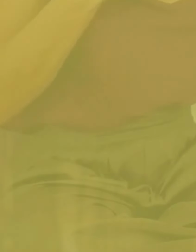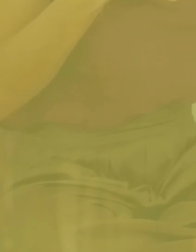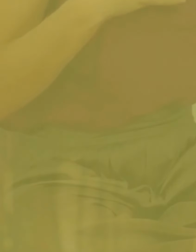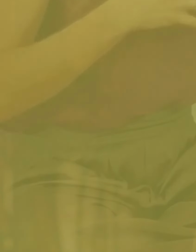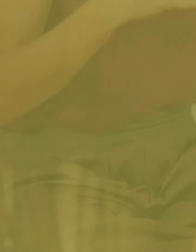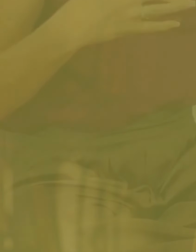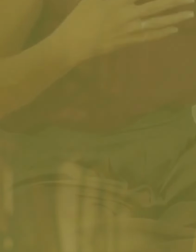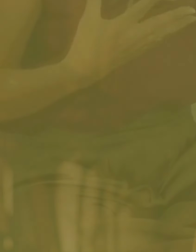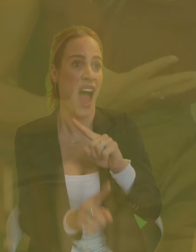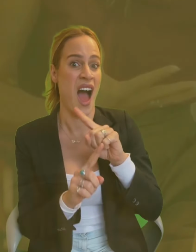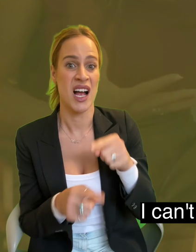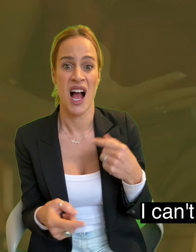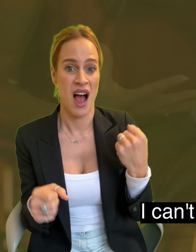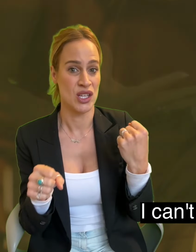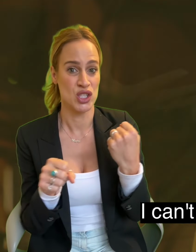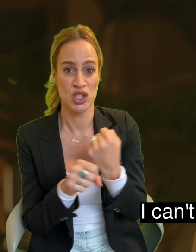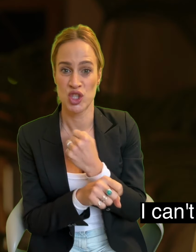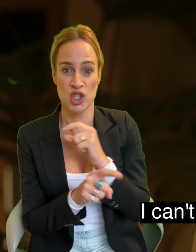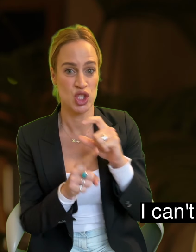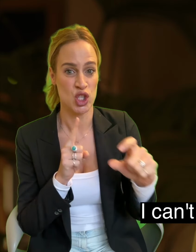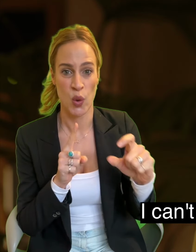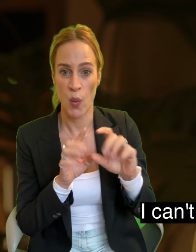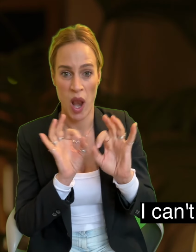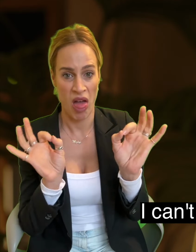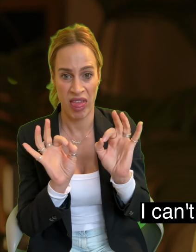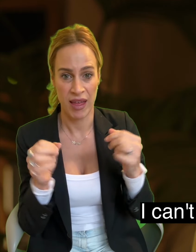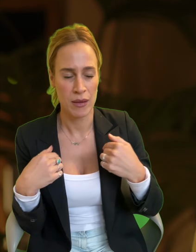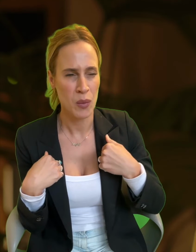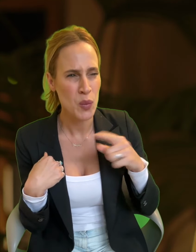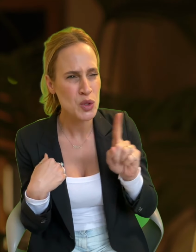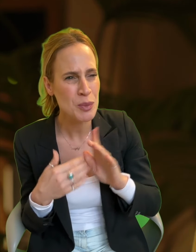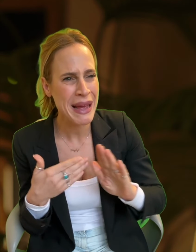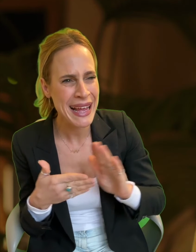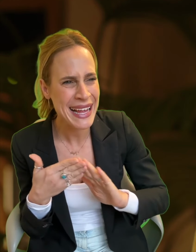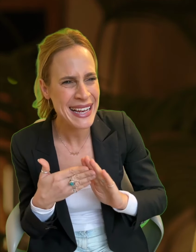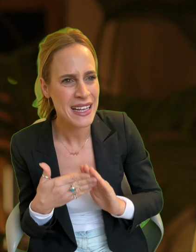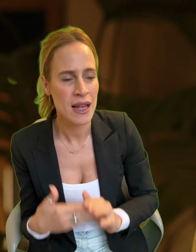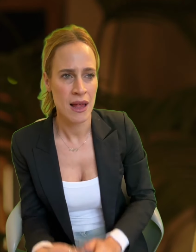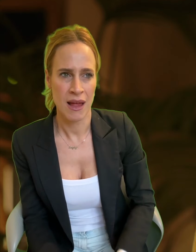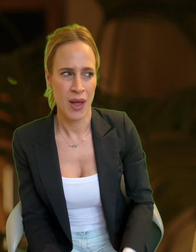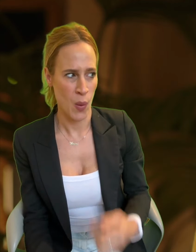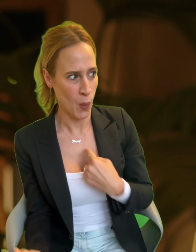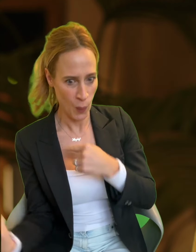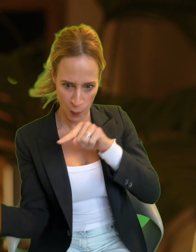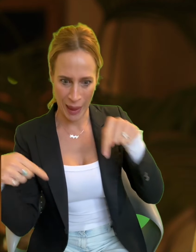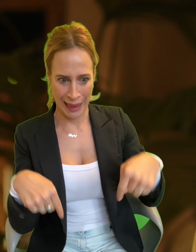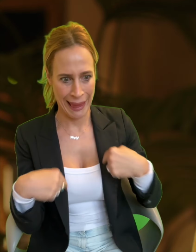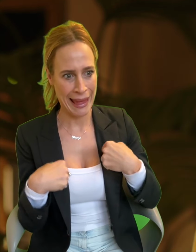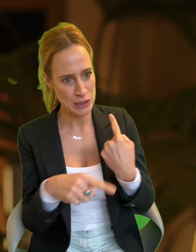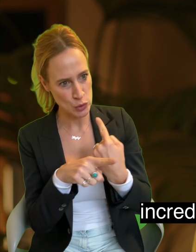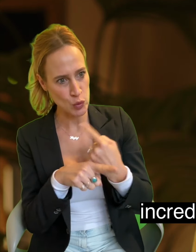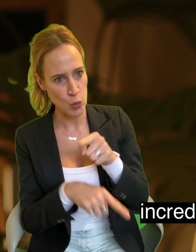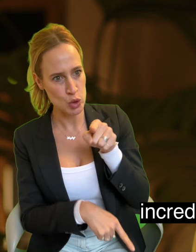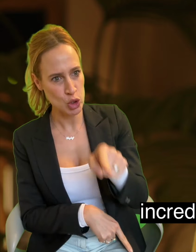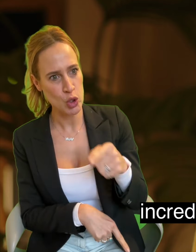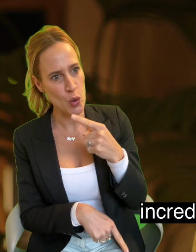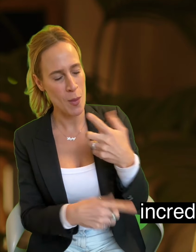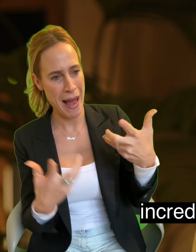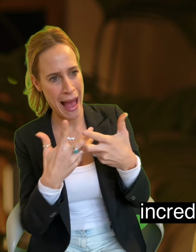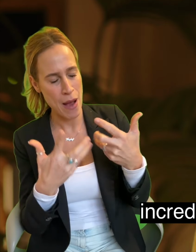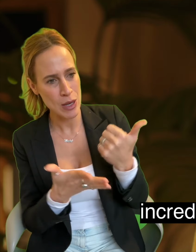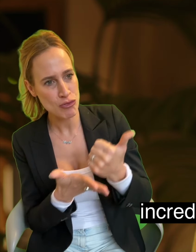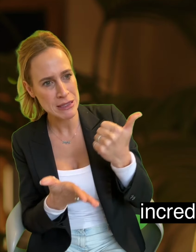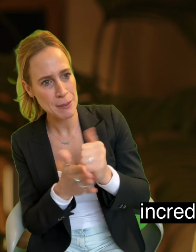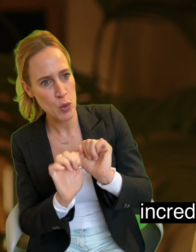can't do anything. Yeah. Can't do nothing, Hale. What do you mean you can't do anything? I can't do anything. I don't think... We're here today to talk about how